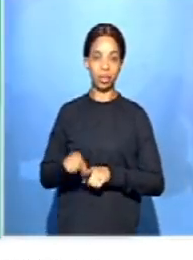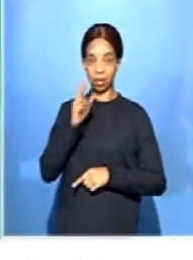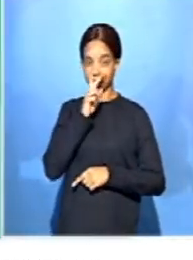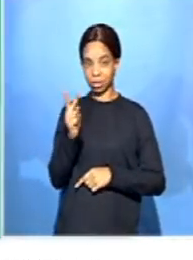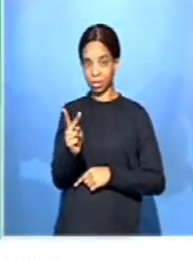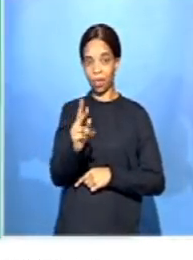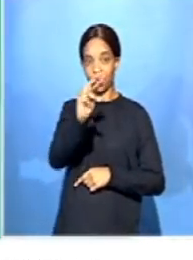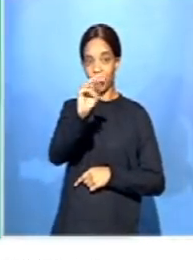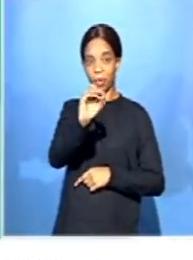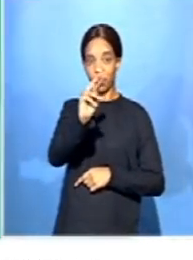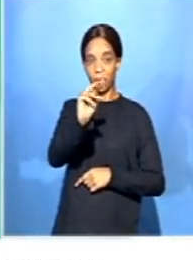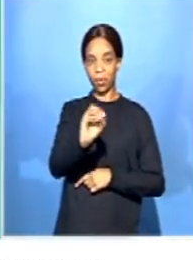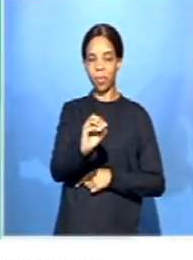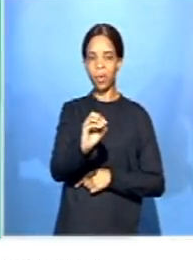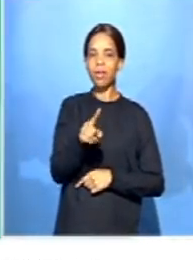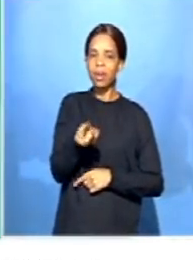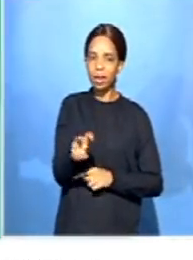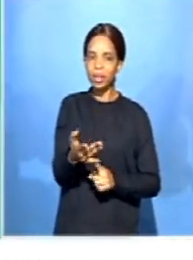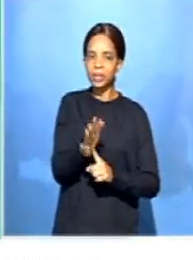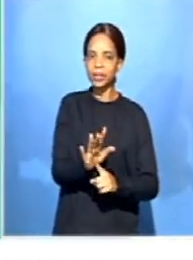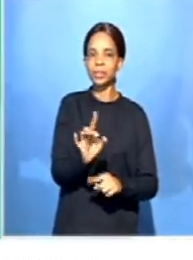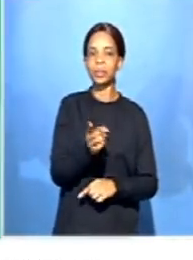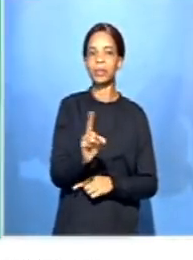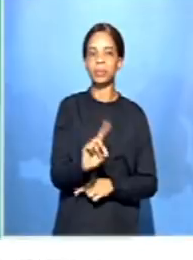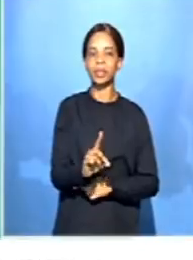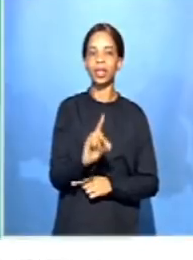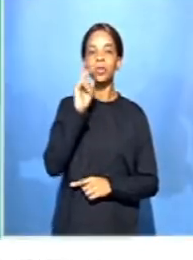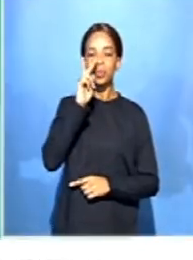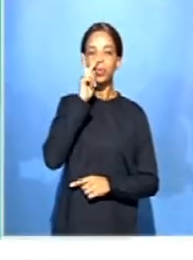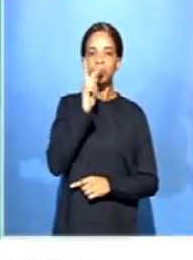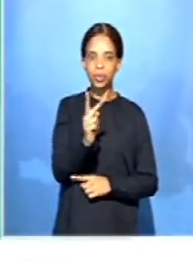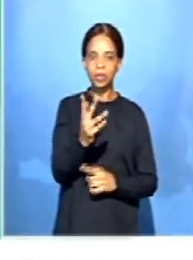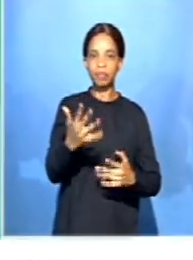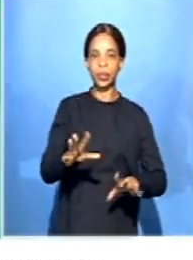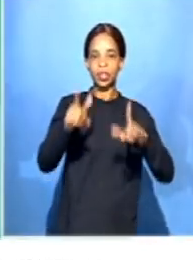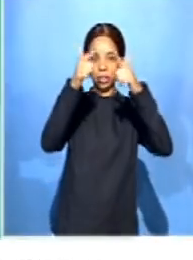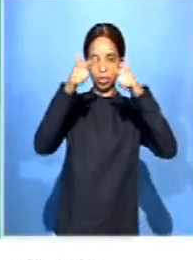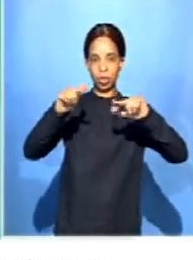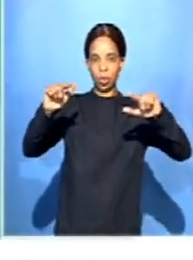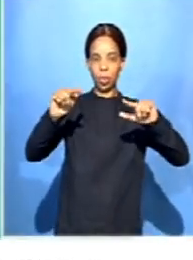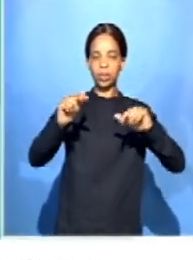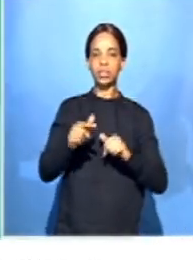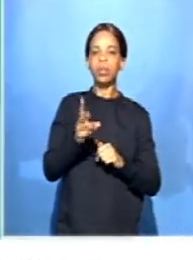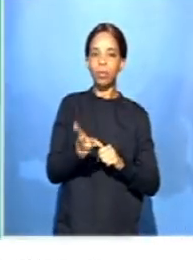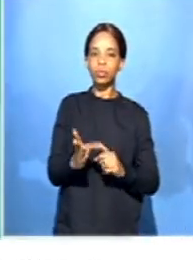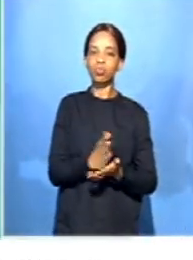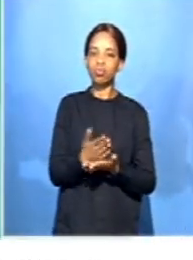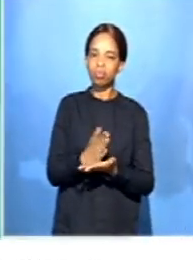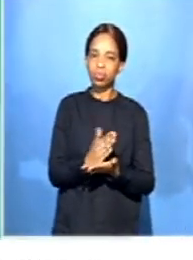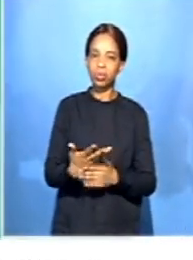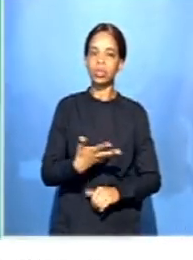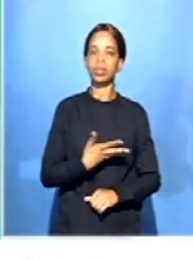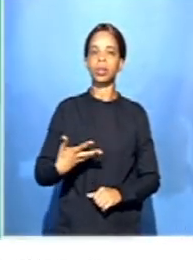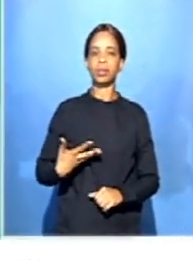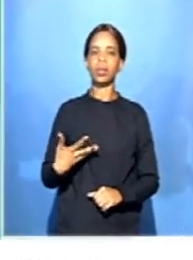nono ka nnete wa bontsha gore o bone modimo ande o sherela le mama gage le mama gage o re sherela gore nono o bone modimo le